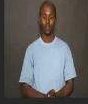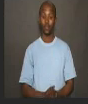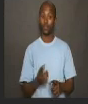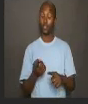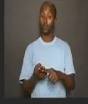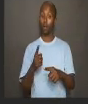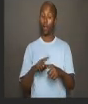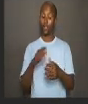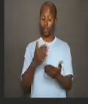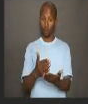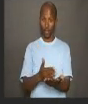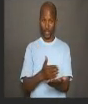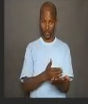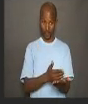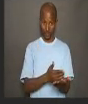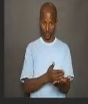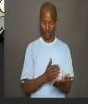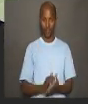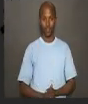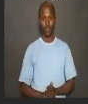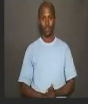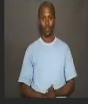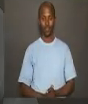Let's get back to our lesson.